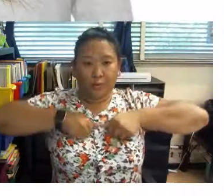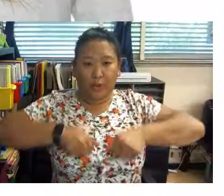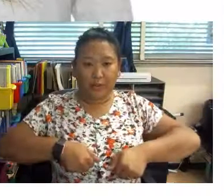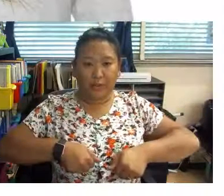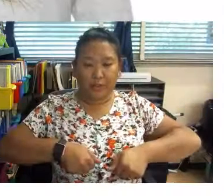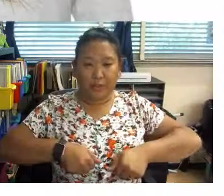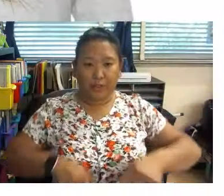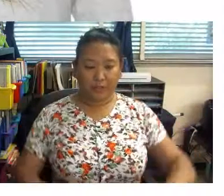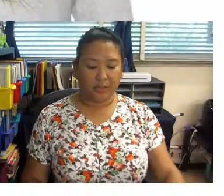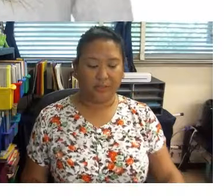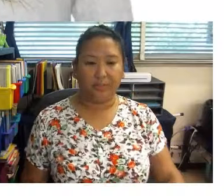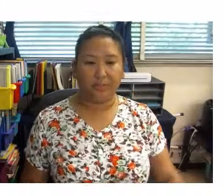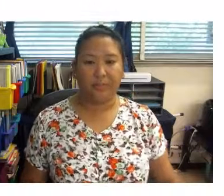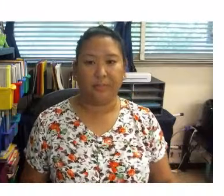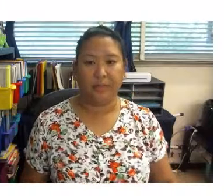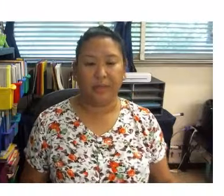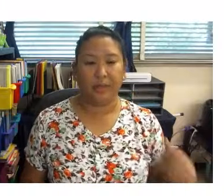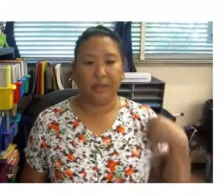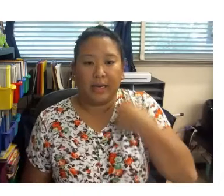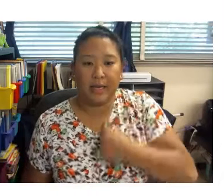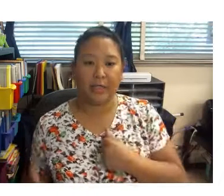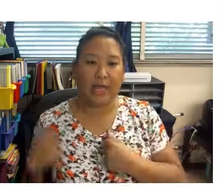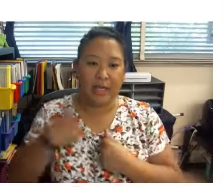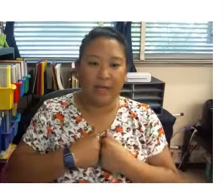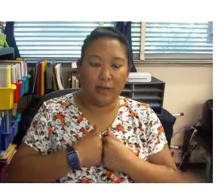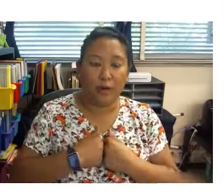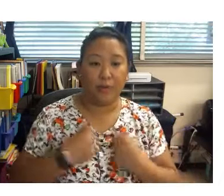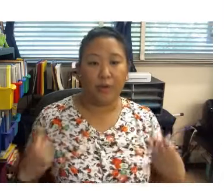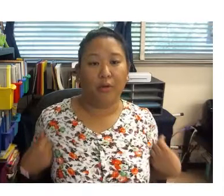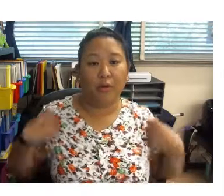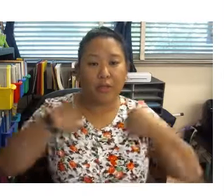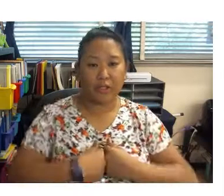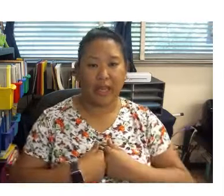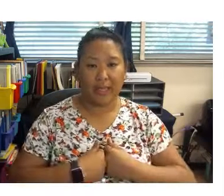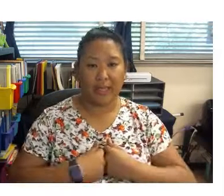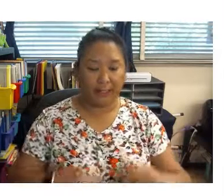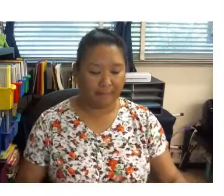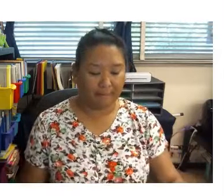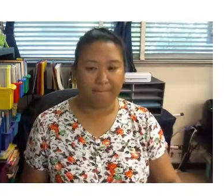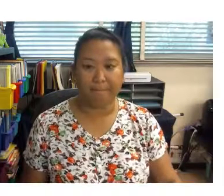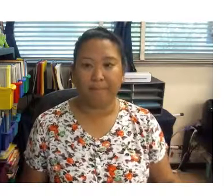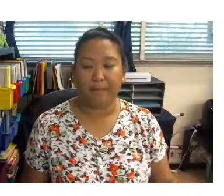a sweater or sweatshirt, a jacket or with both, jacket,